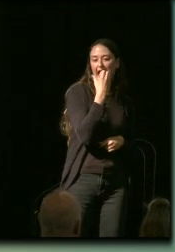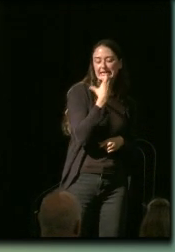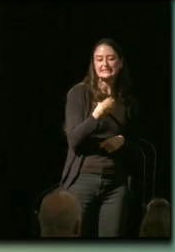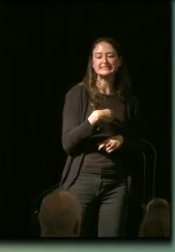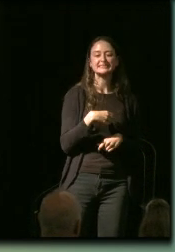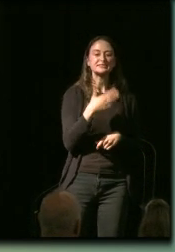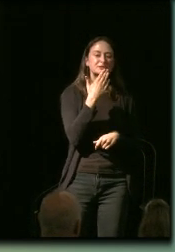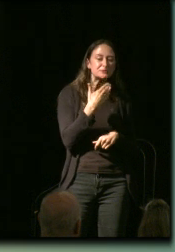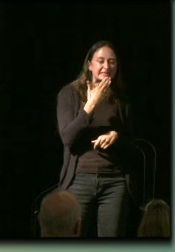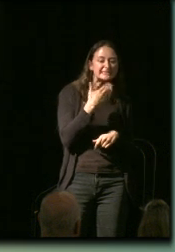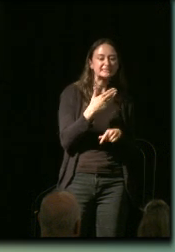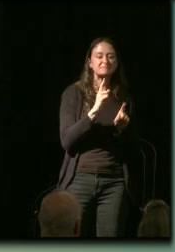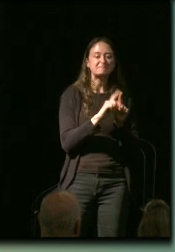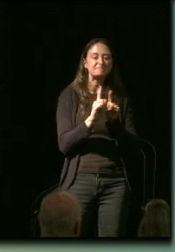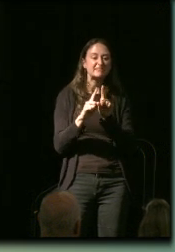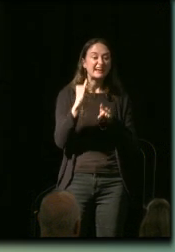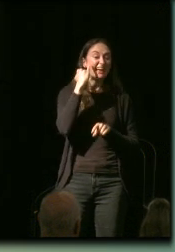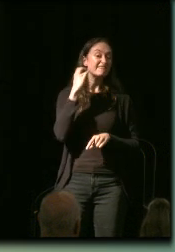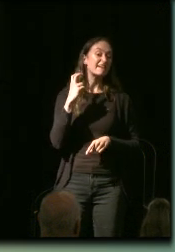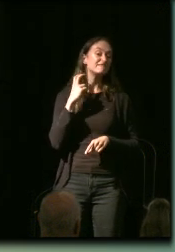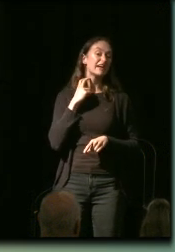us.